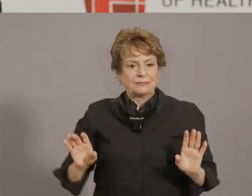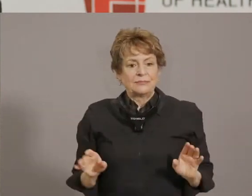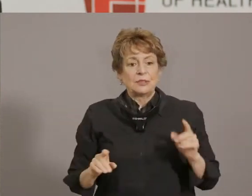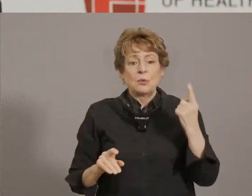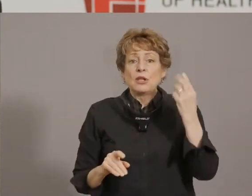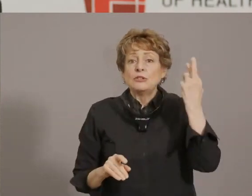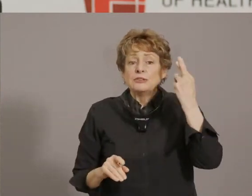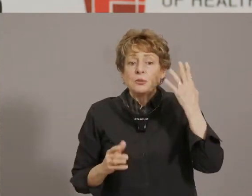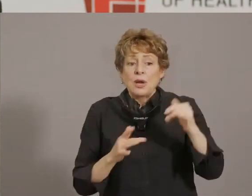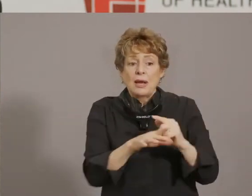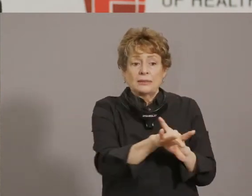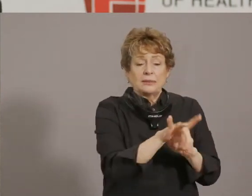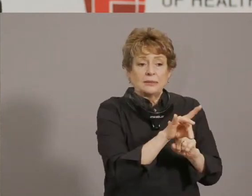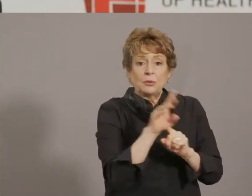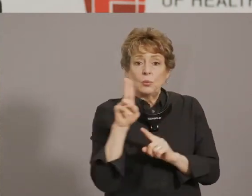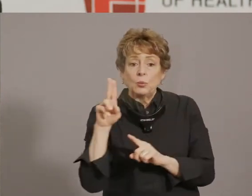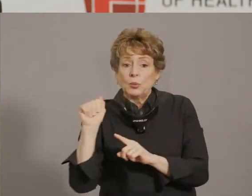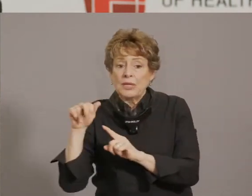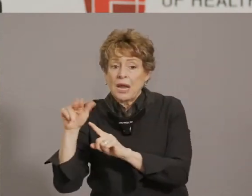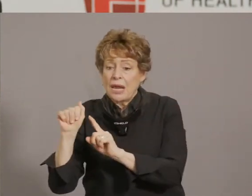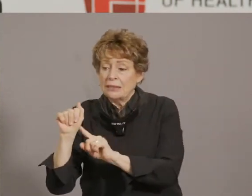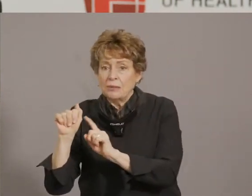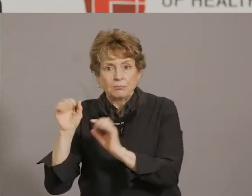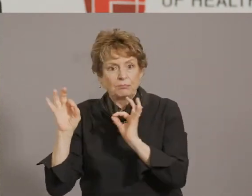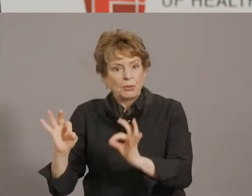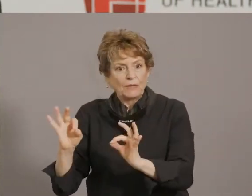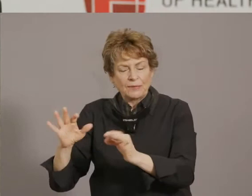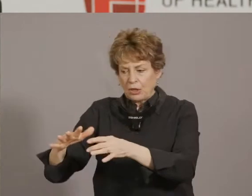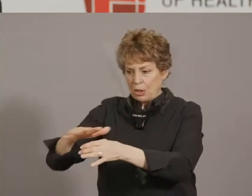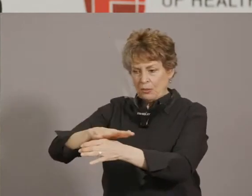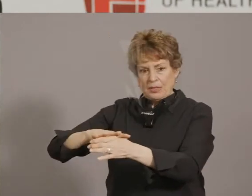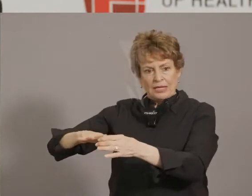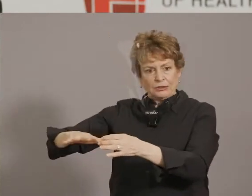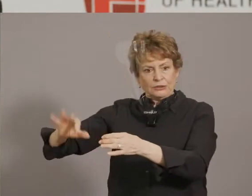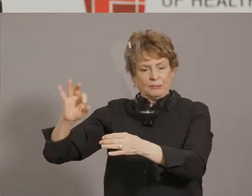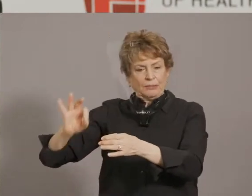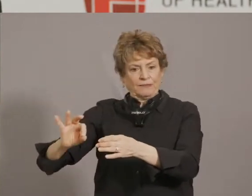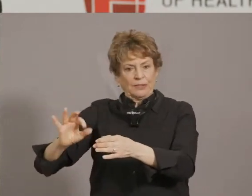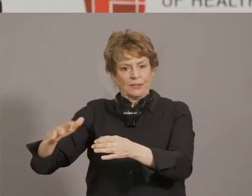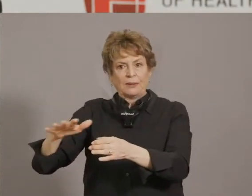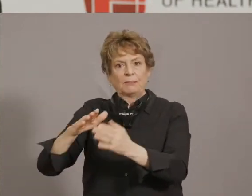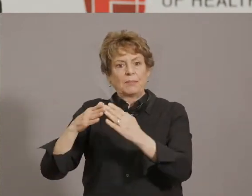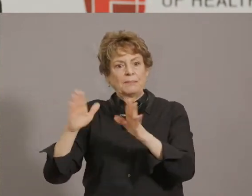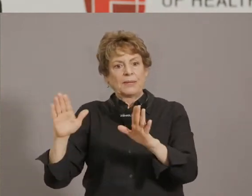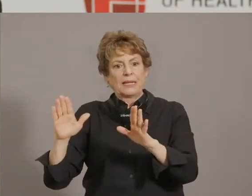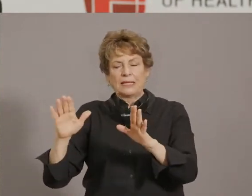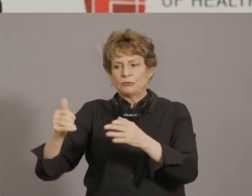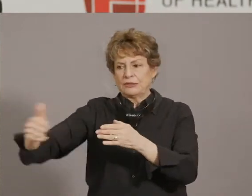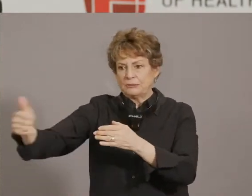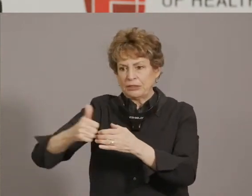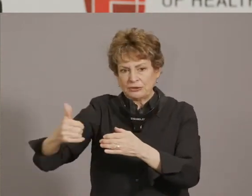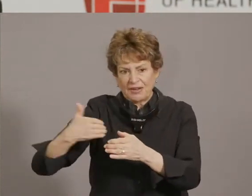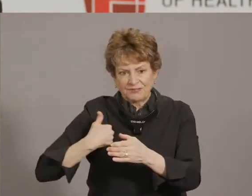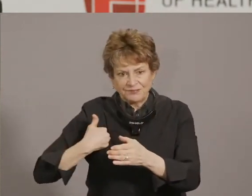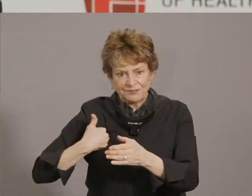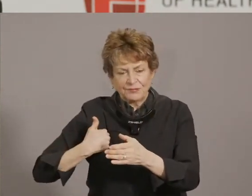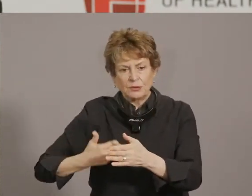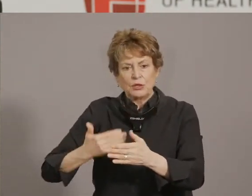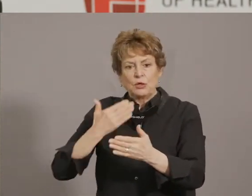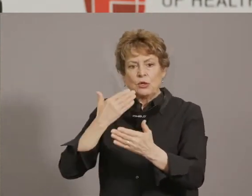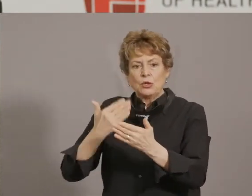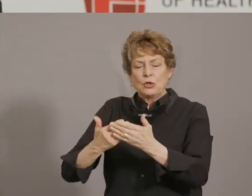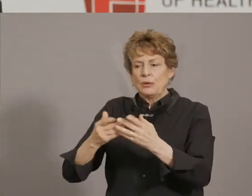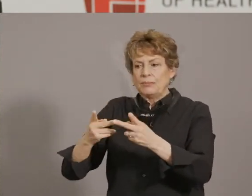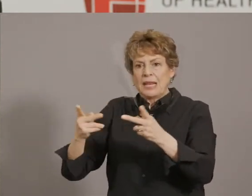and being tied into public transportation. They actually put a walk-up clinic, so people don't need to drive through, they don't need to